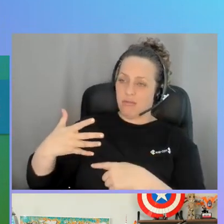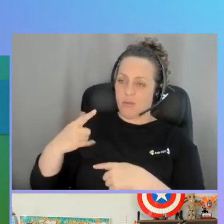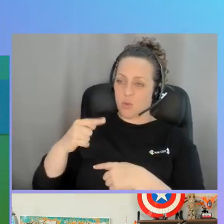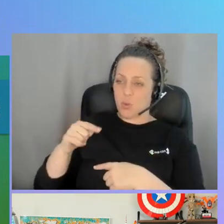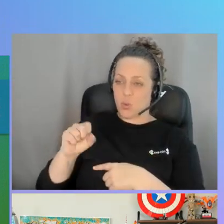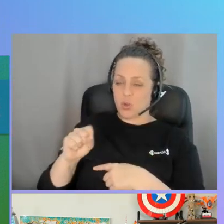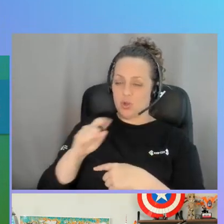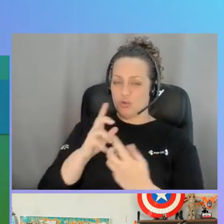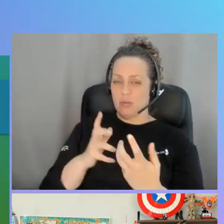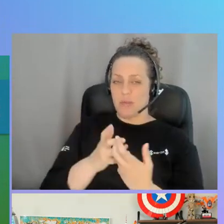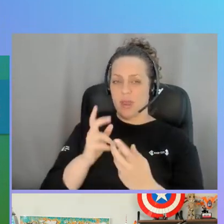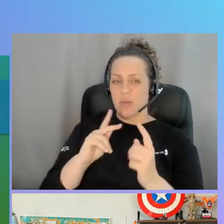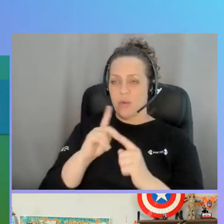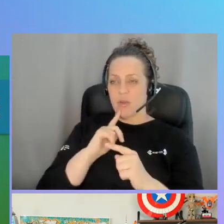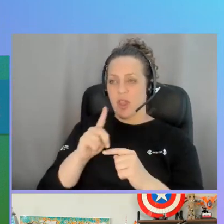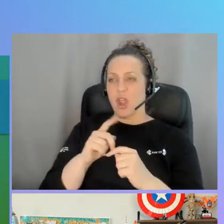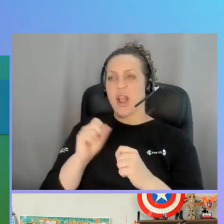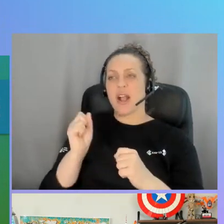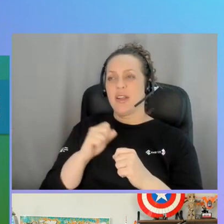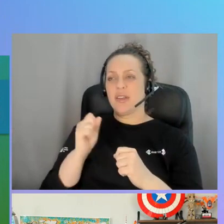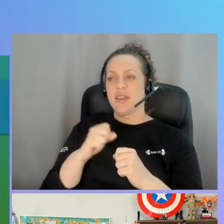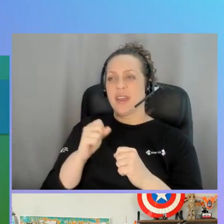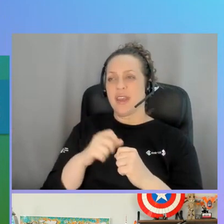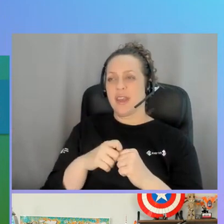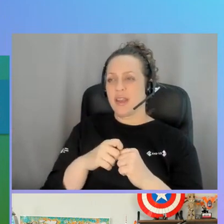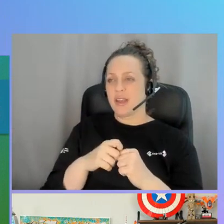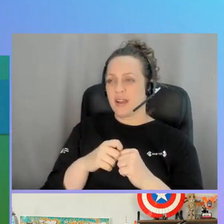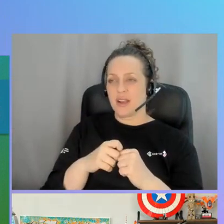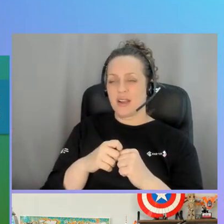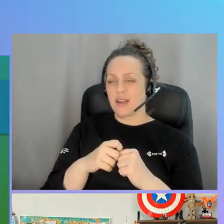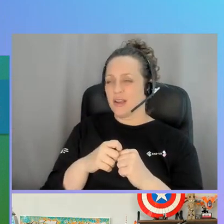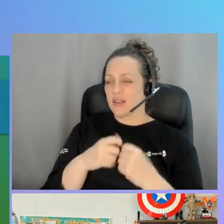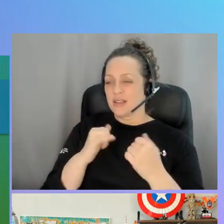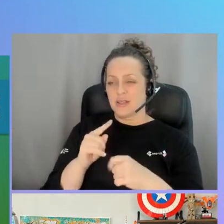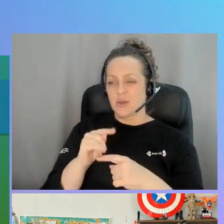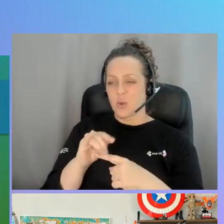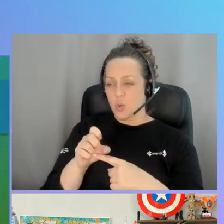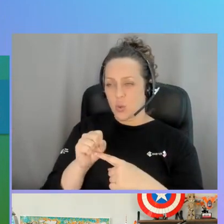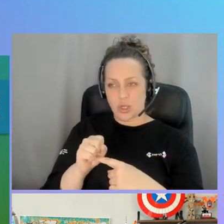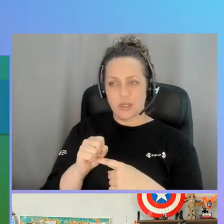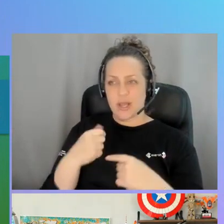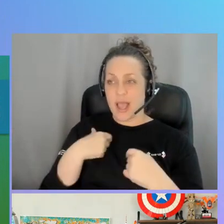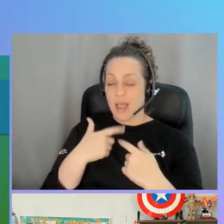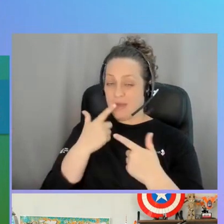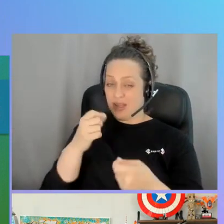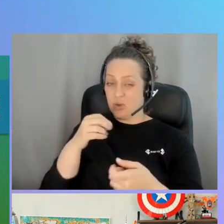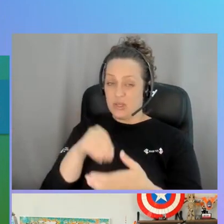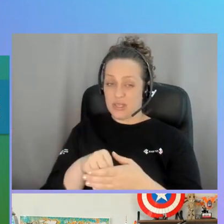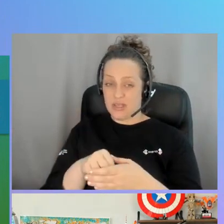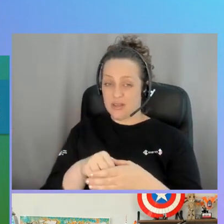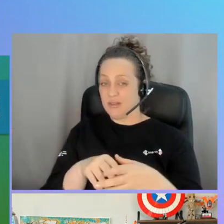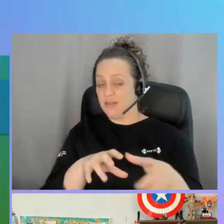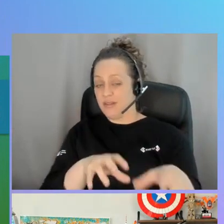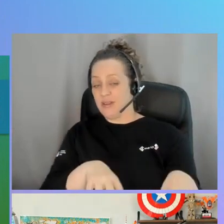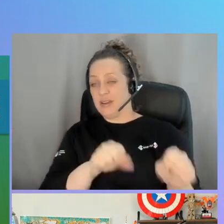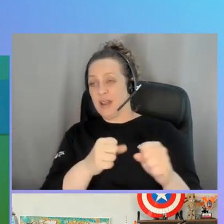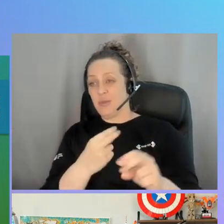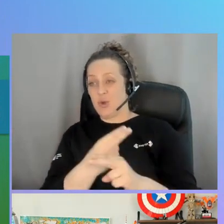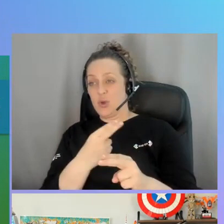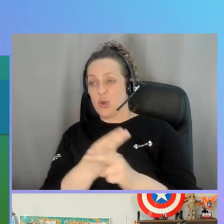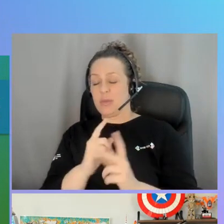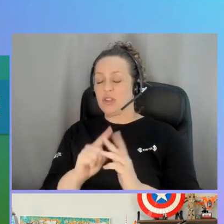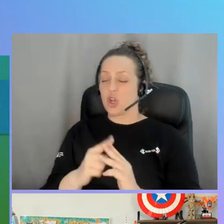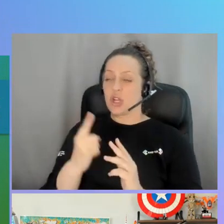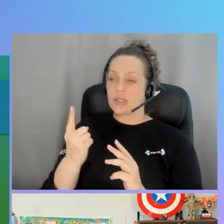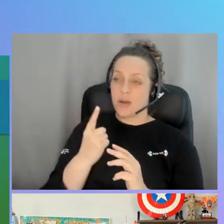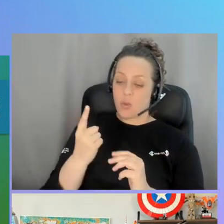are. And there's there's still tools that's I'm interested in adopting and using, but you got to start somewhere,